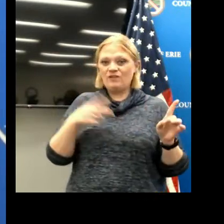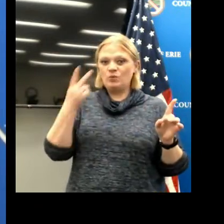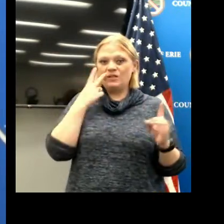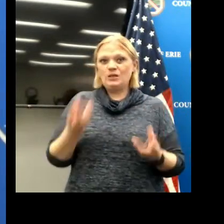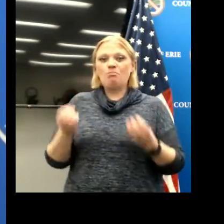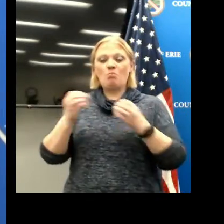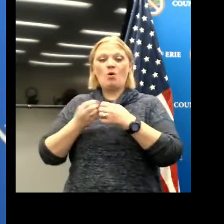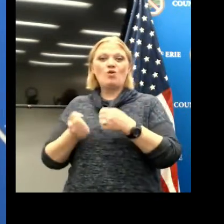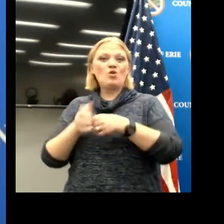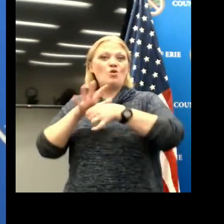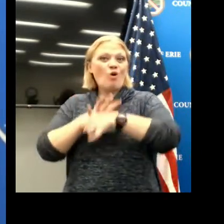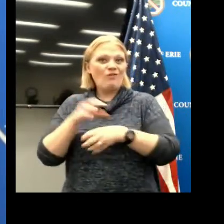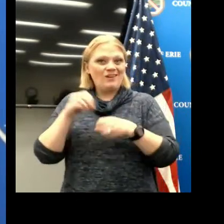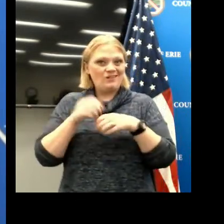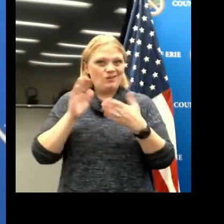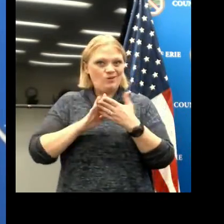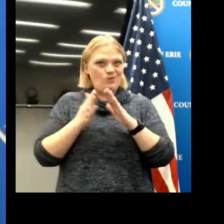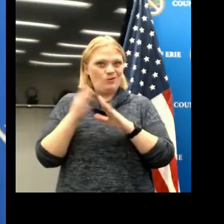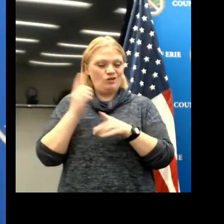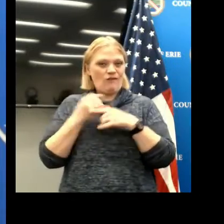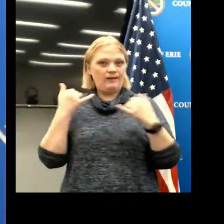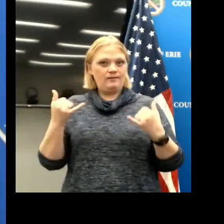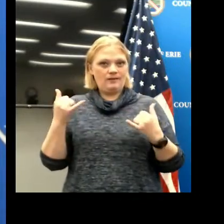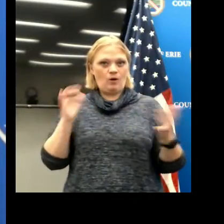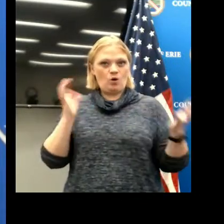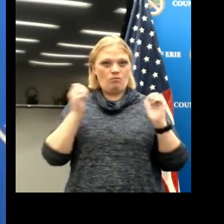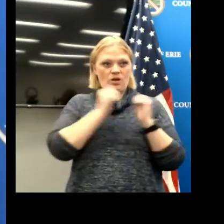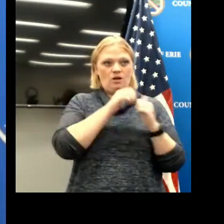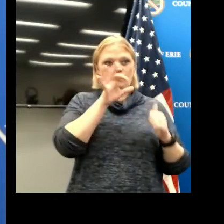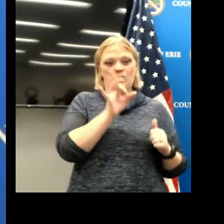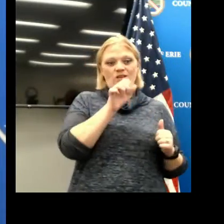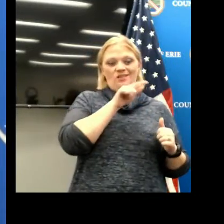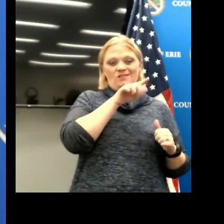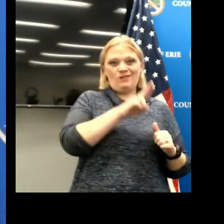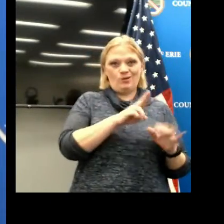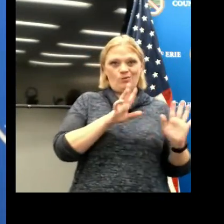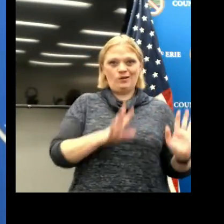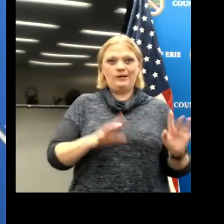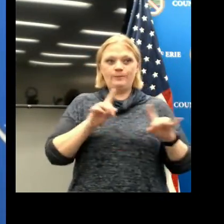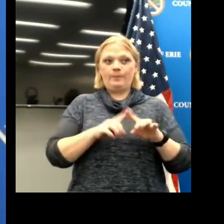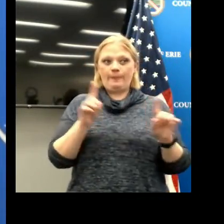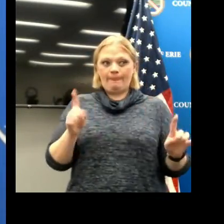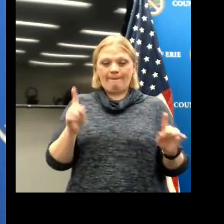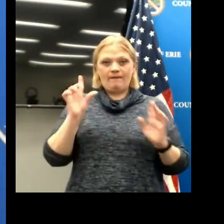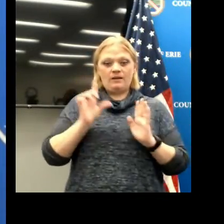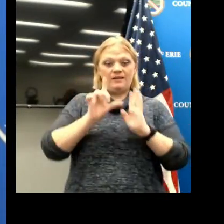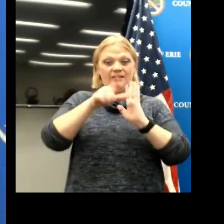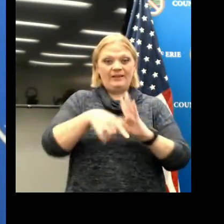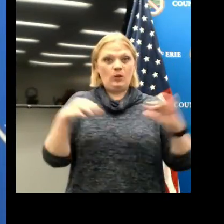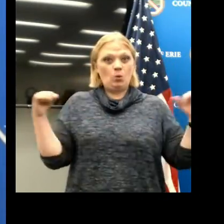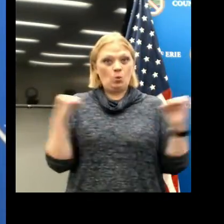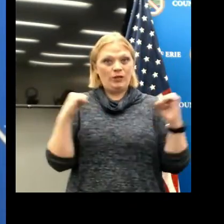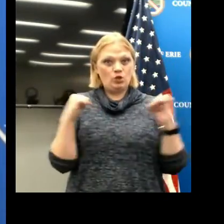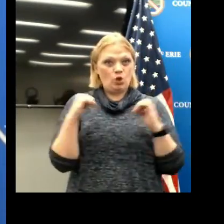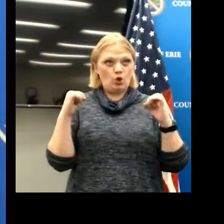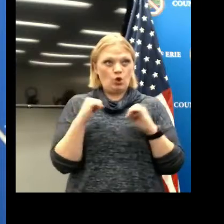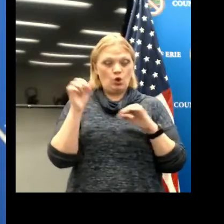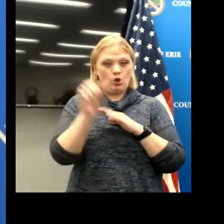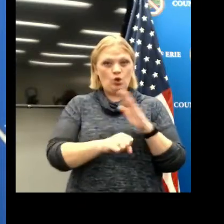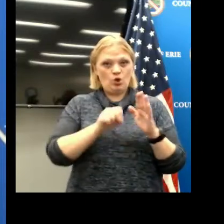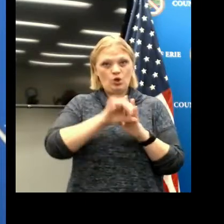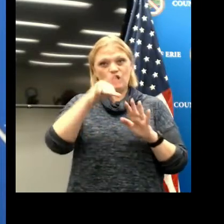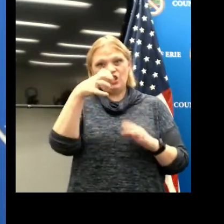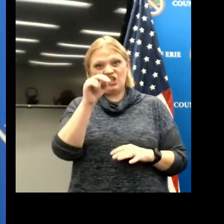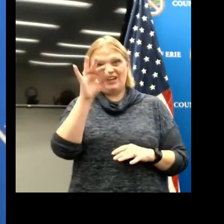more COVID-19 in our community right now than we are influenza. However, when we get later into the winter season,